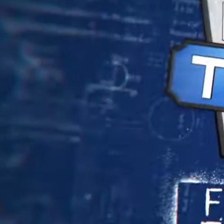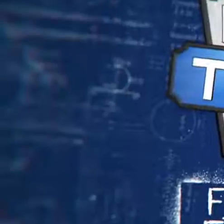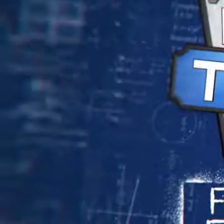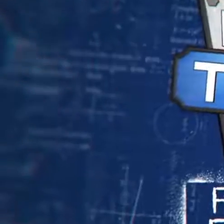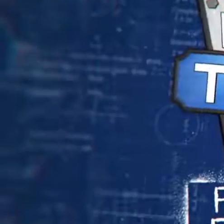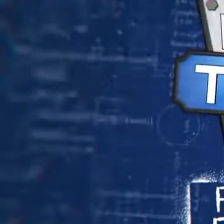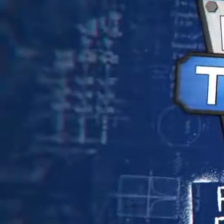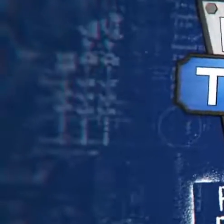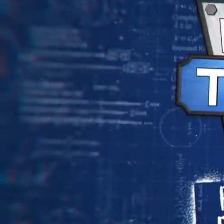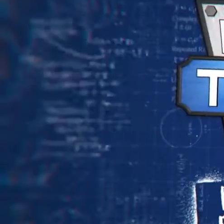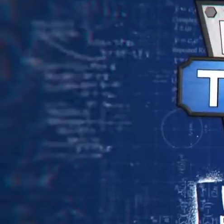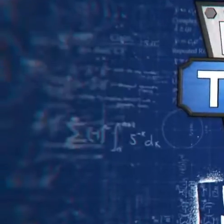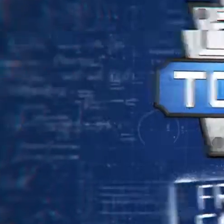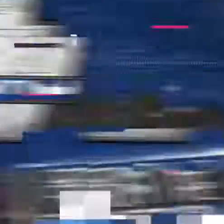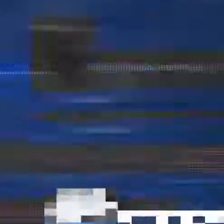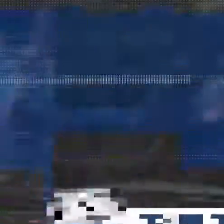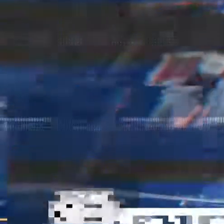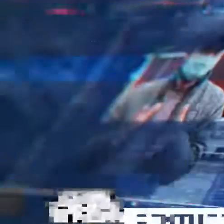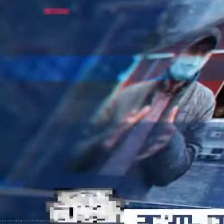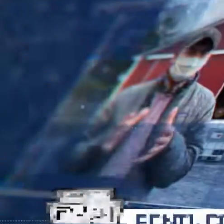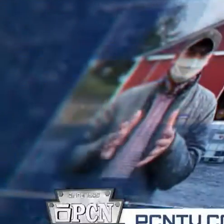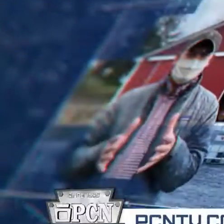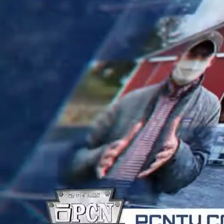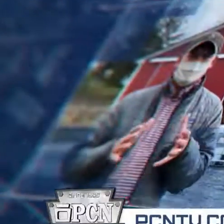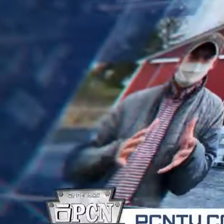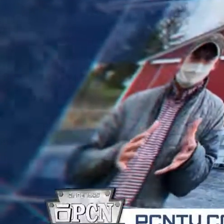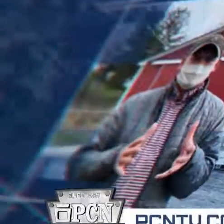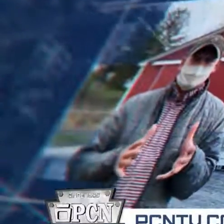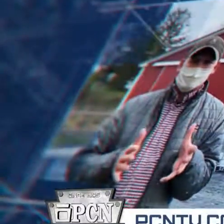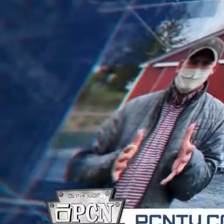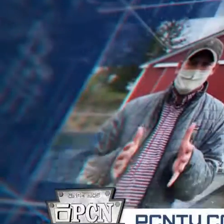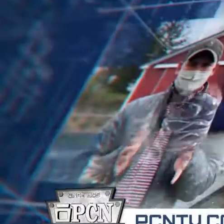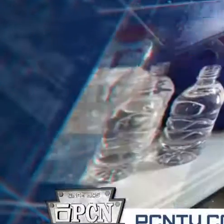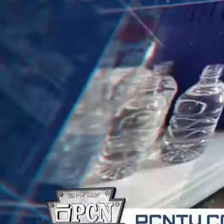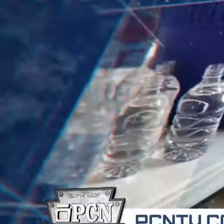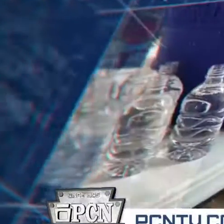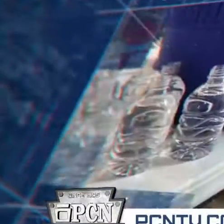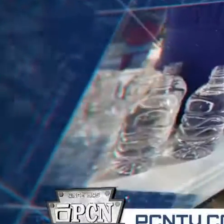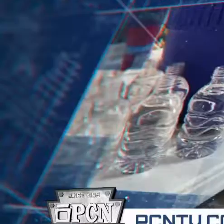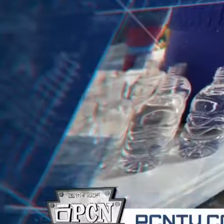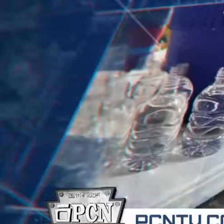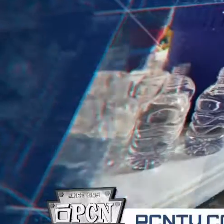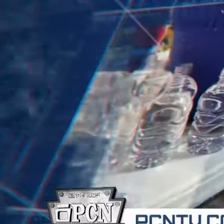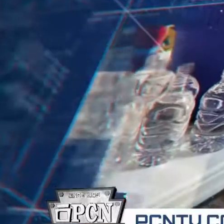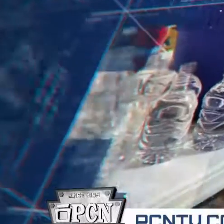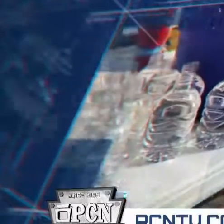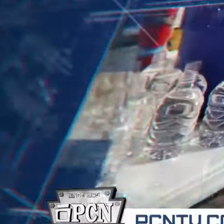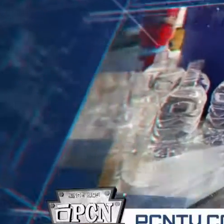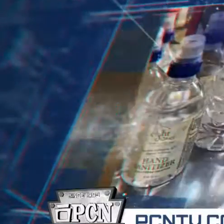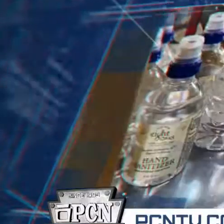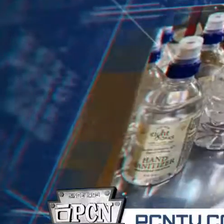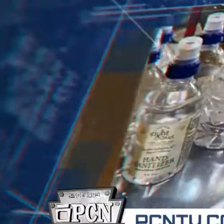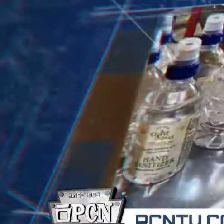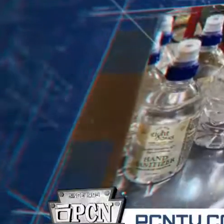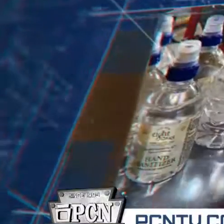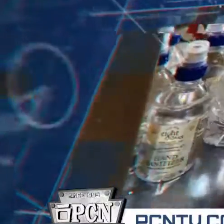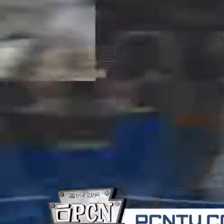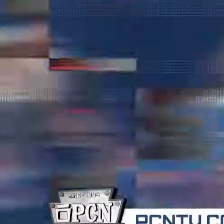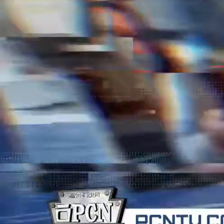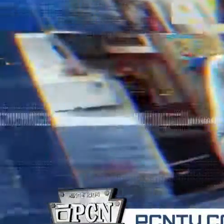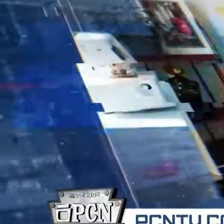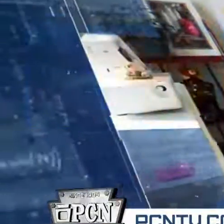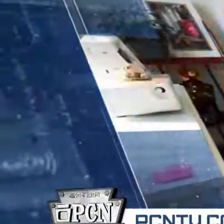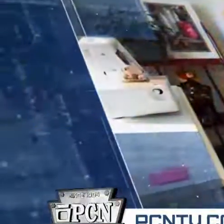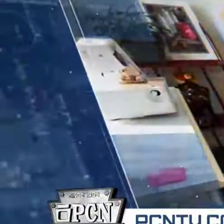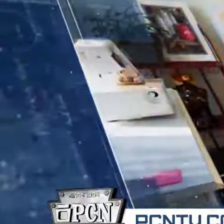PCN Tours presents From the Factory. Stay home and go on tour with a manufacturer who is helping their community through this trying time. Hear